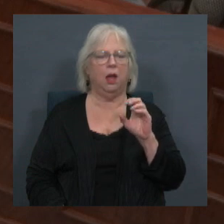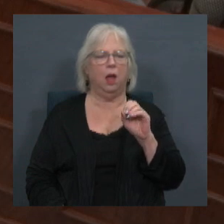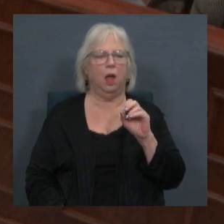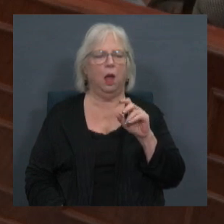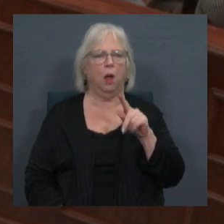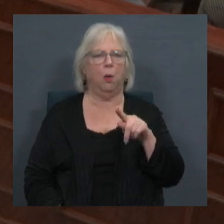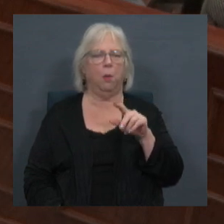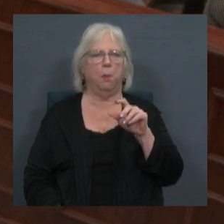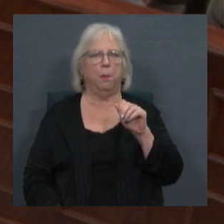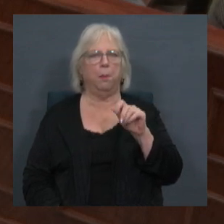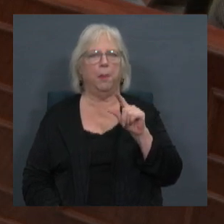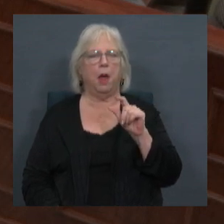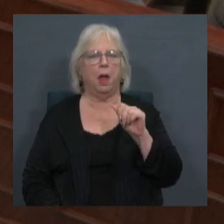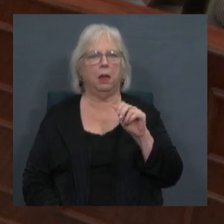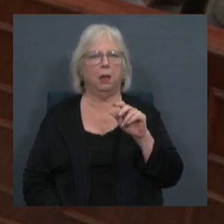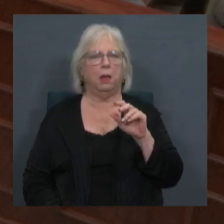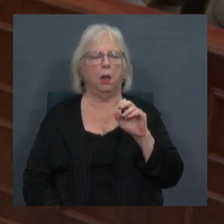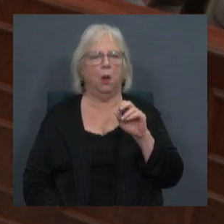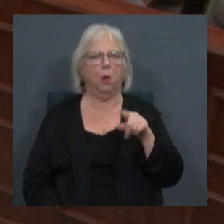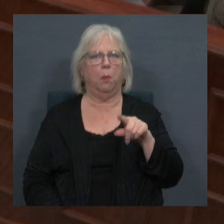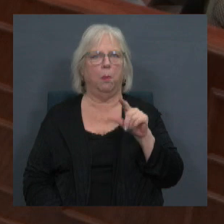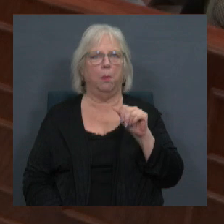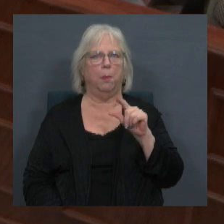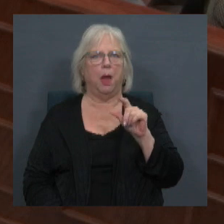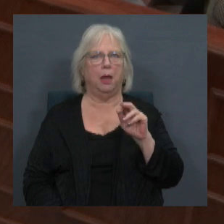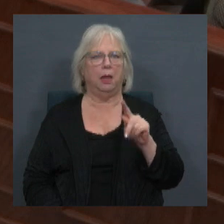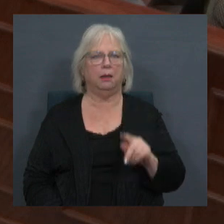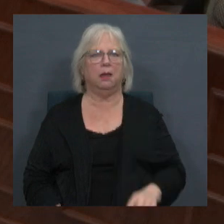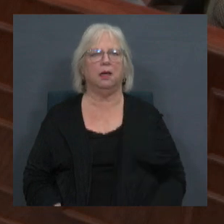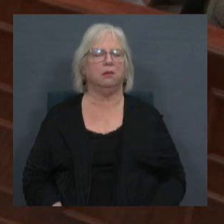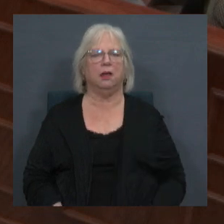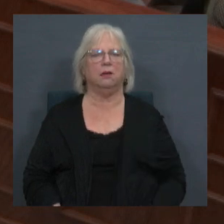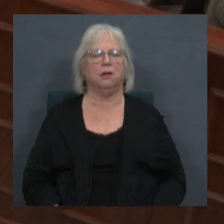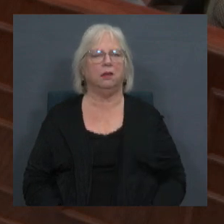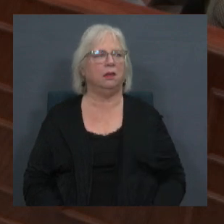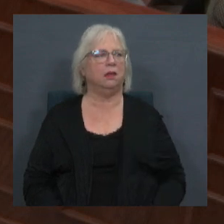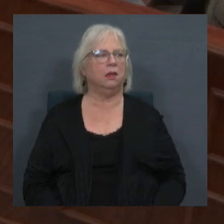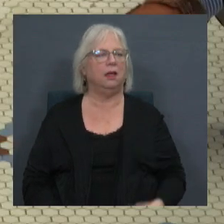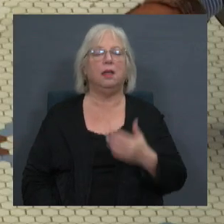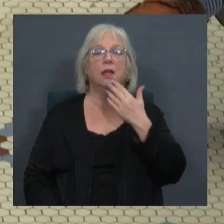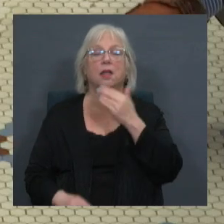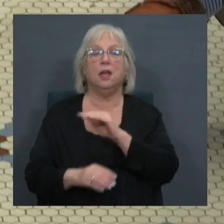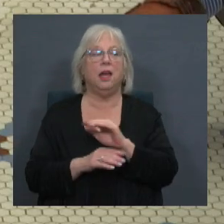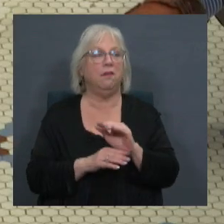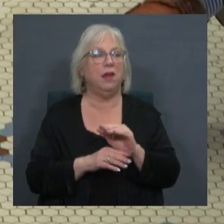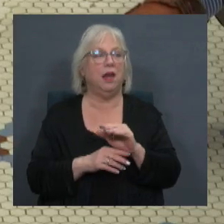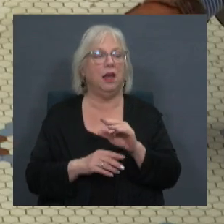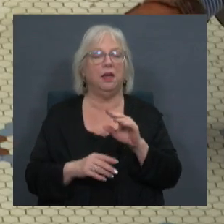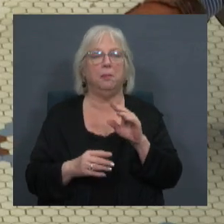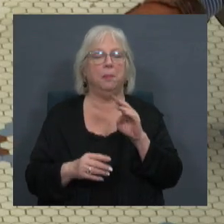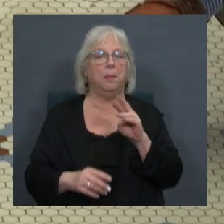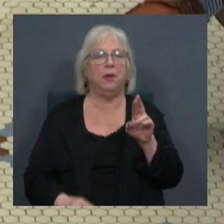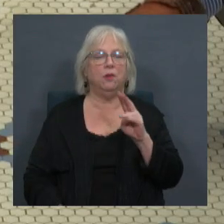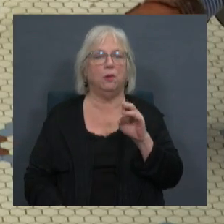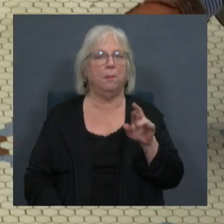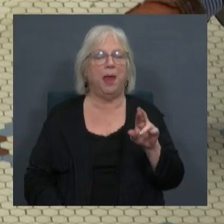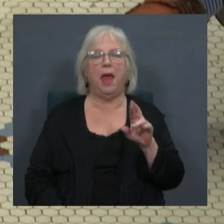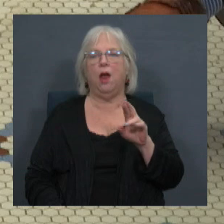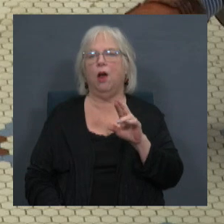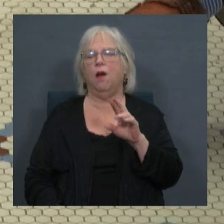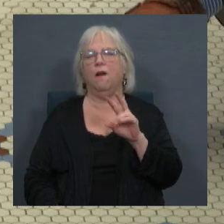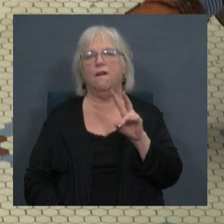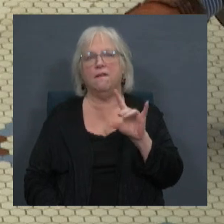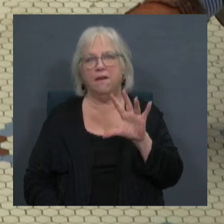Opalak, apologize. Opalak. Good evening, Mr. Mayor, Vice Mayor, and Board of Directors.